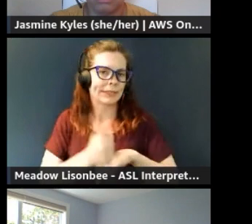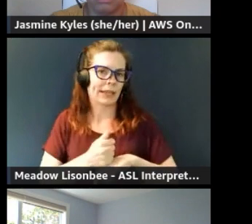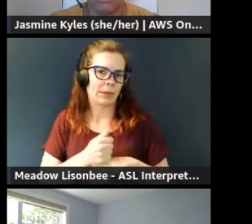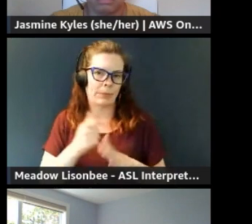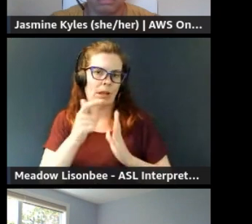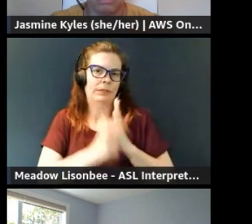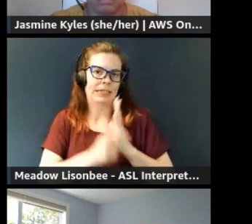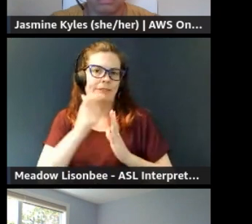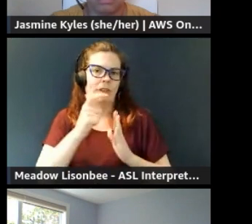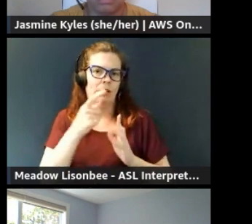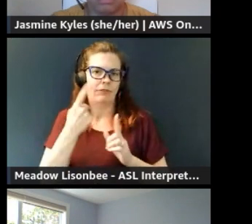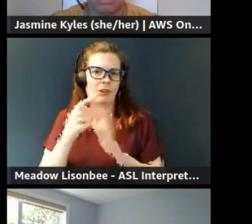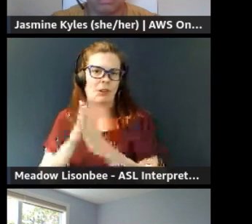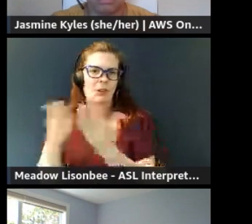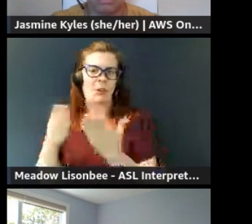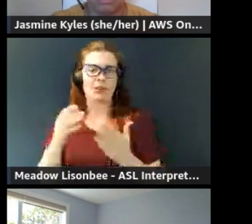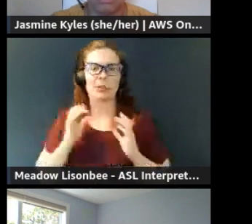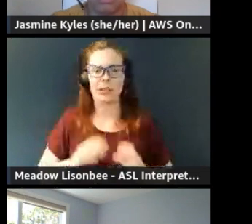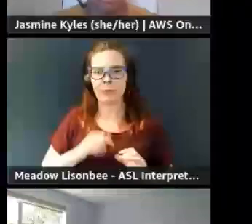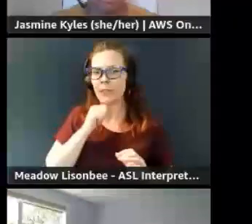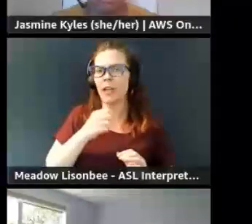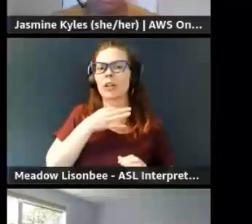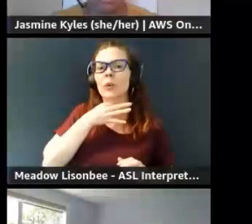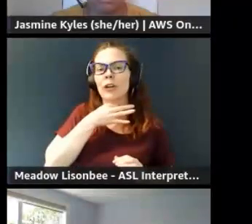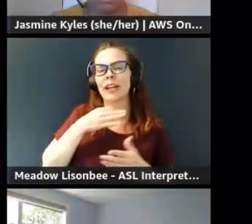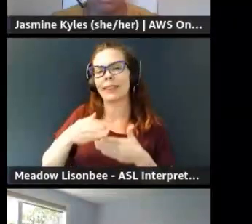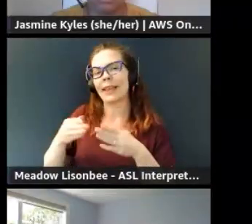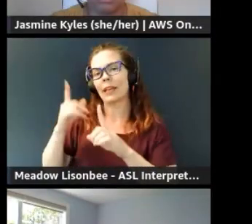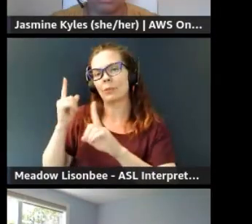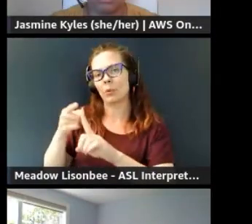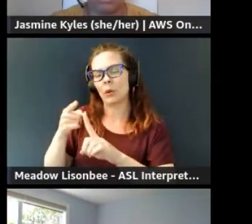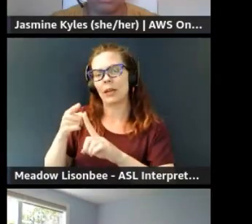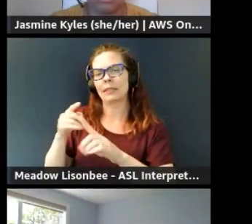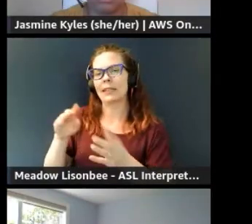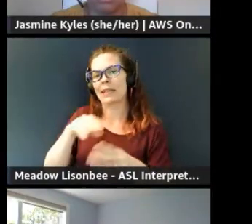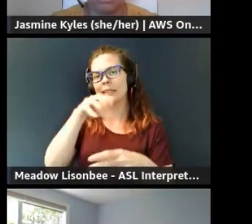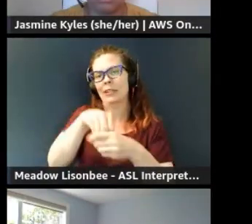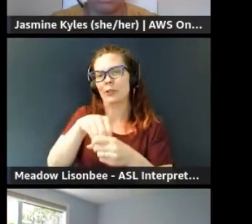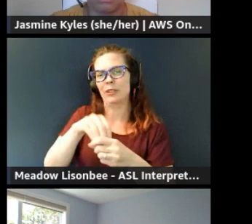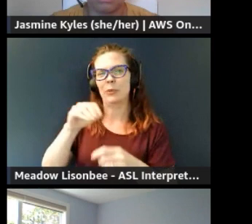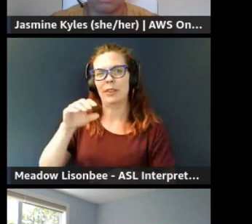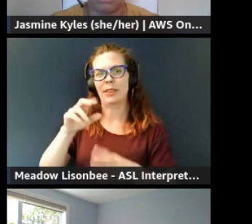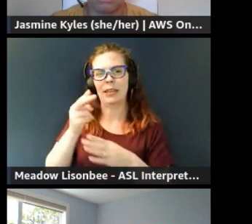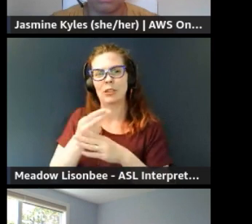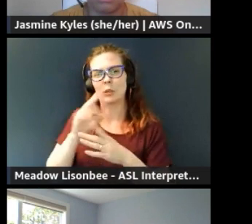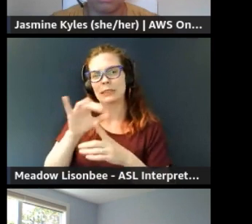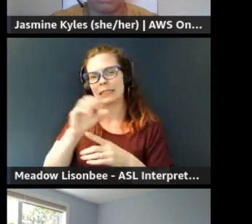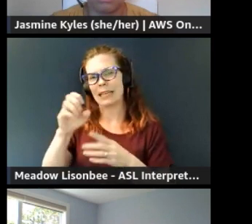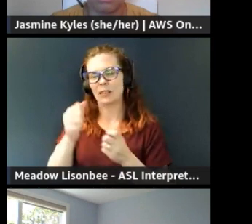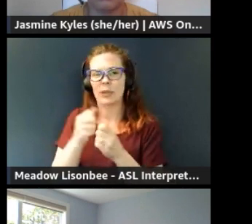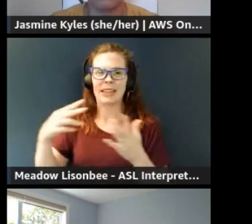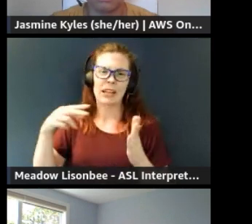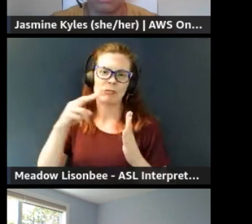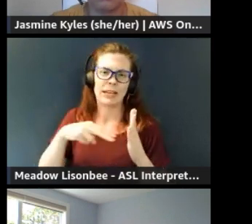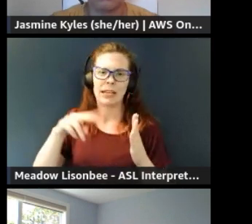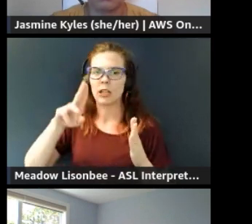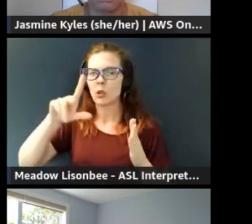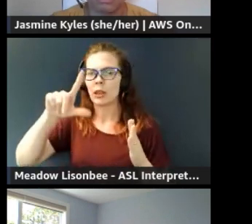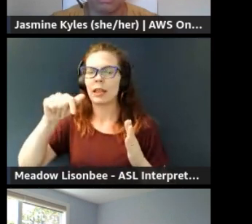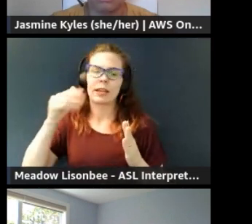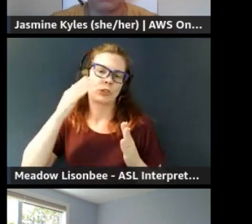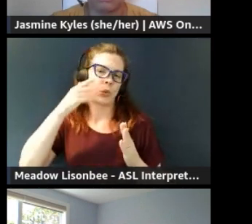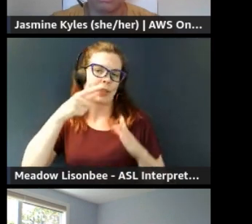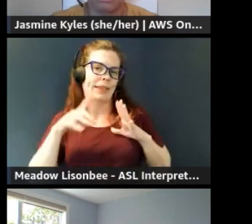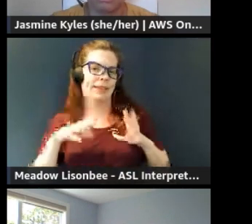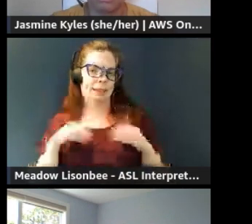in these notebooks so that customers aren't querying the endpoint and putting it into use cases without actually reading the EULA and knowing that they accept it